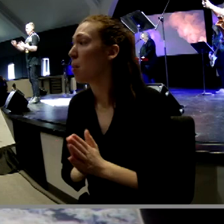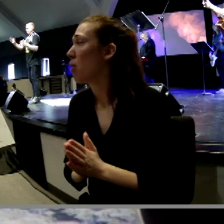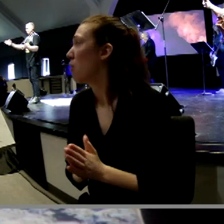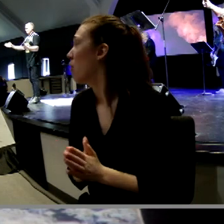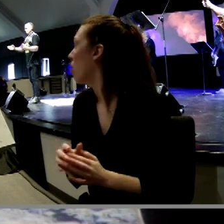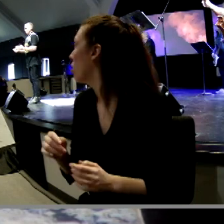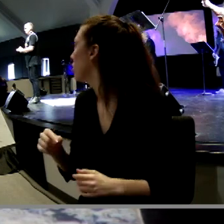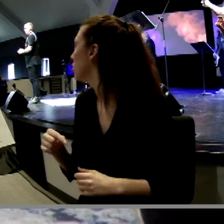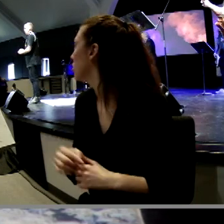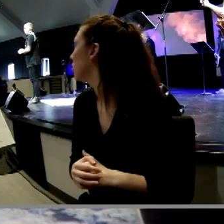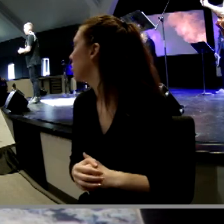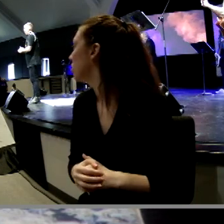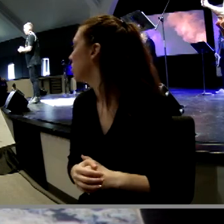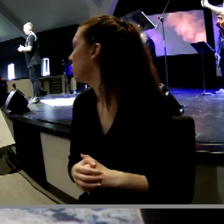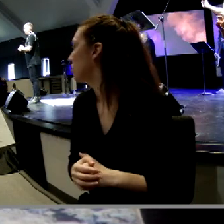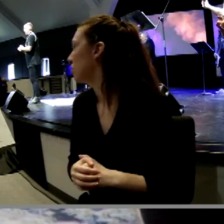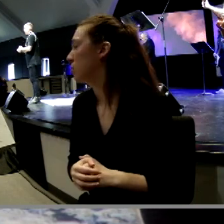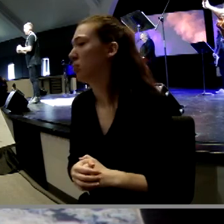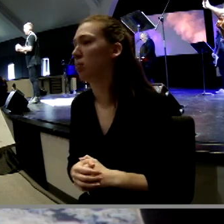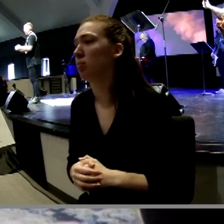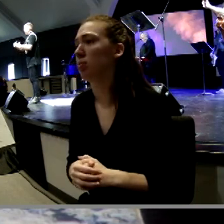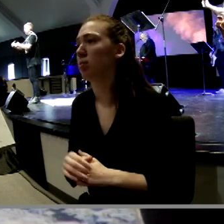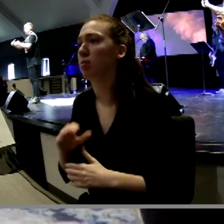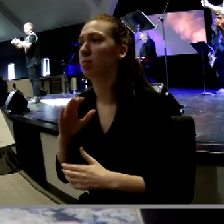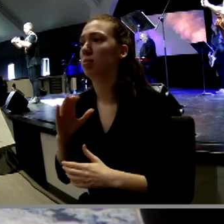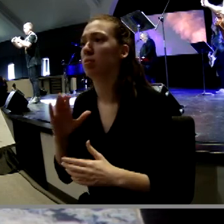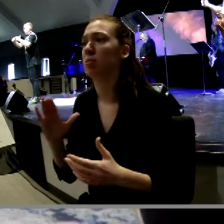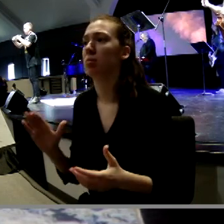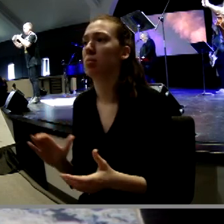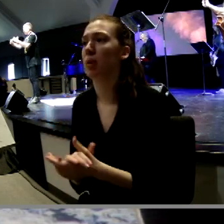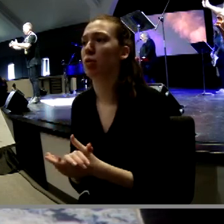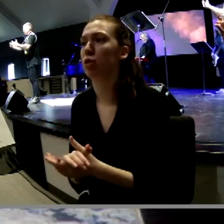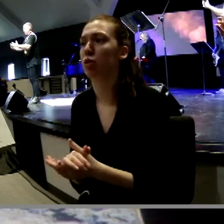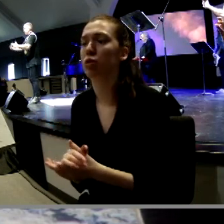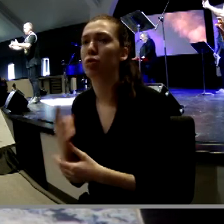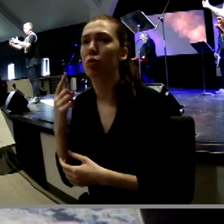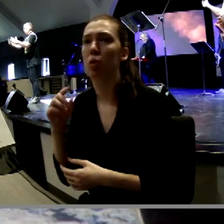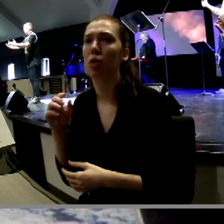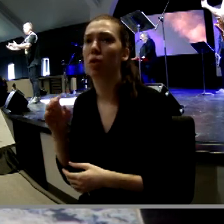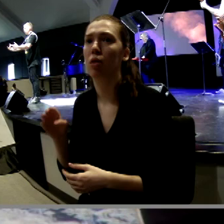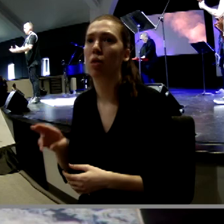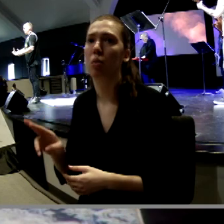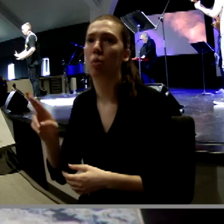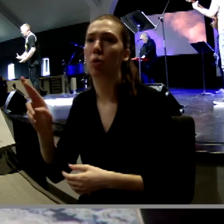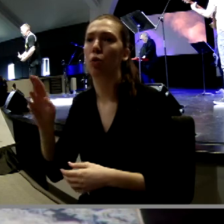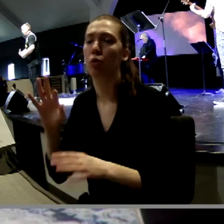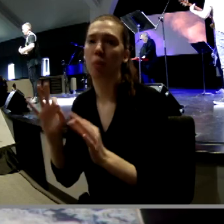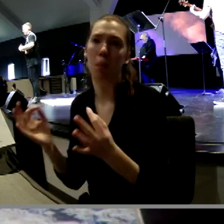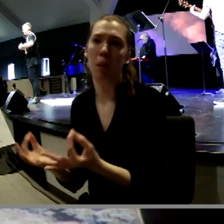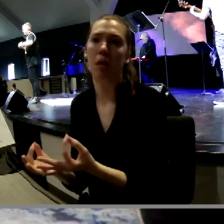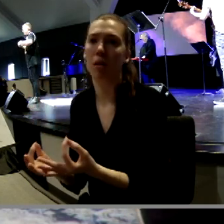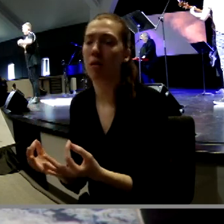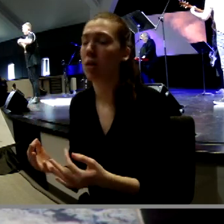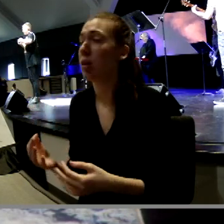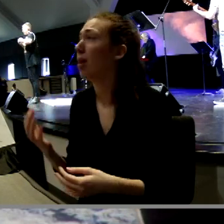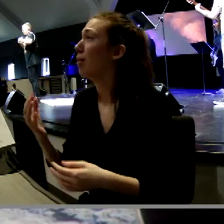us here in the Burr family. God, continue to do what you do. We pray for